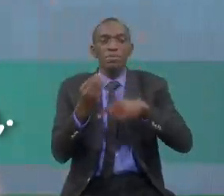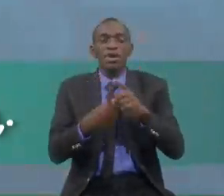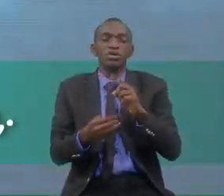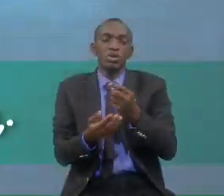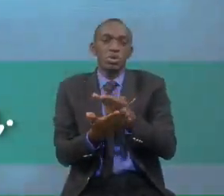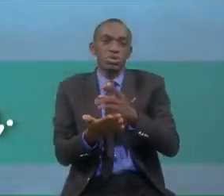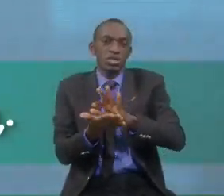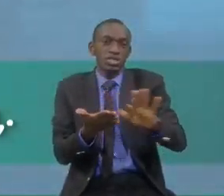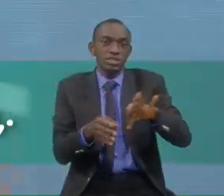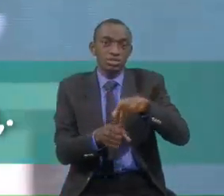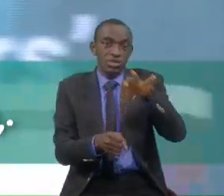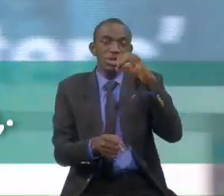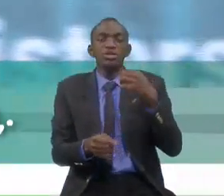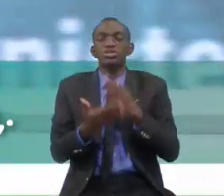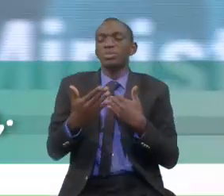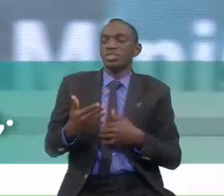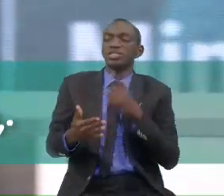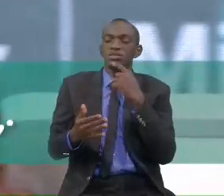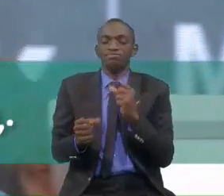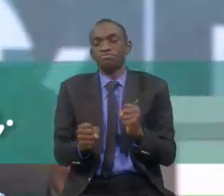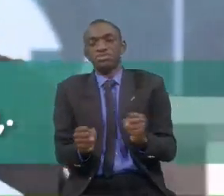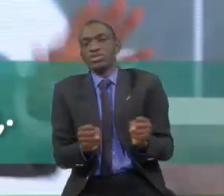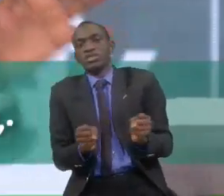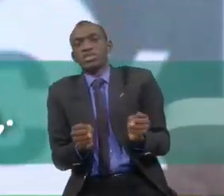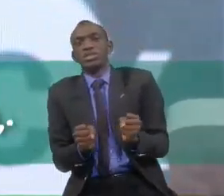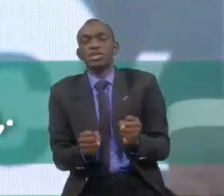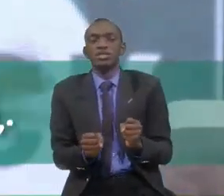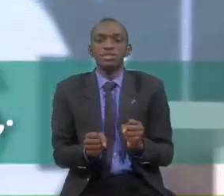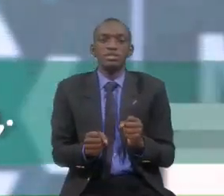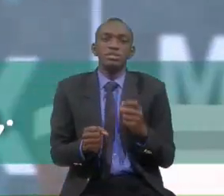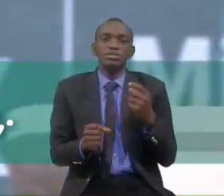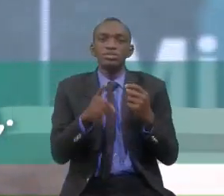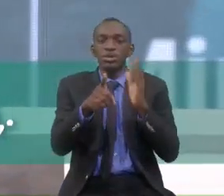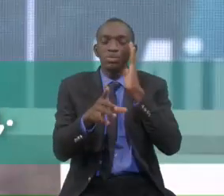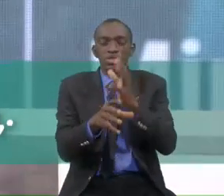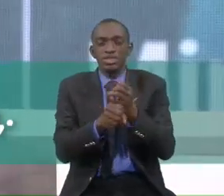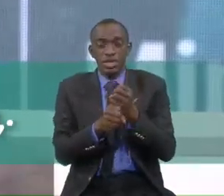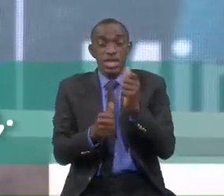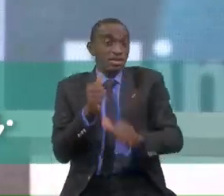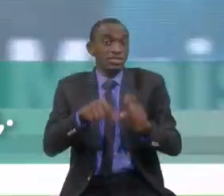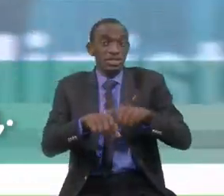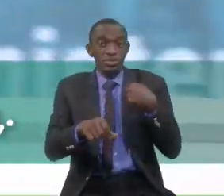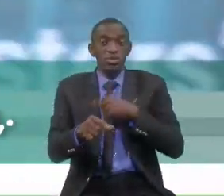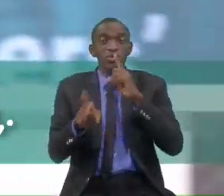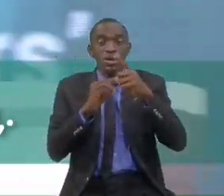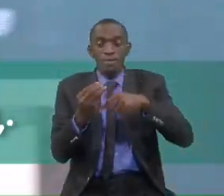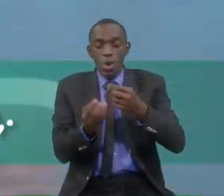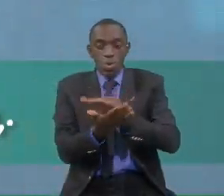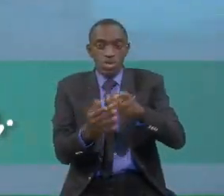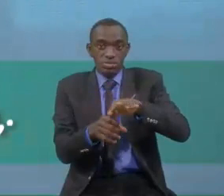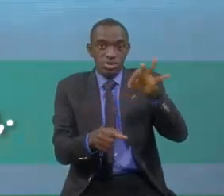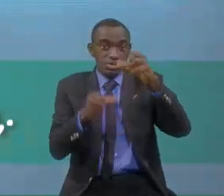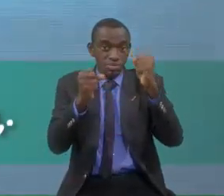of shaking. Ye shall receive shaking. Every time we talk about the Holy Ghost, somebody is